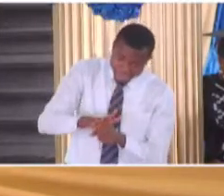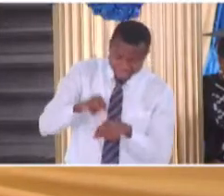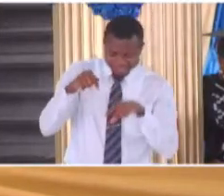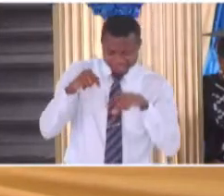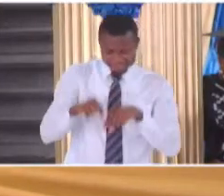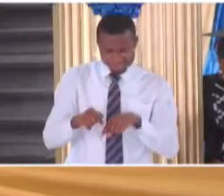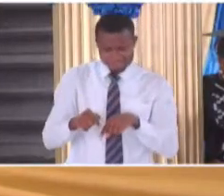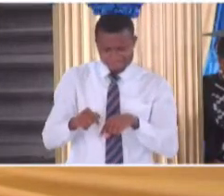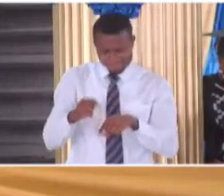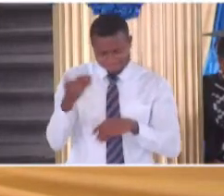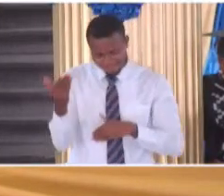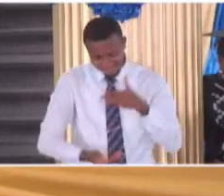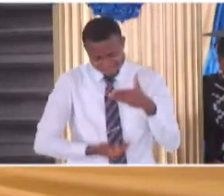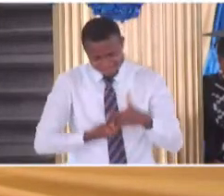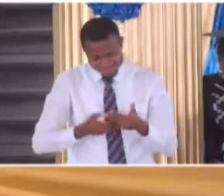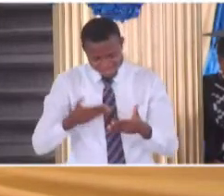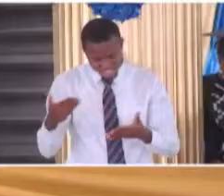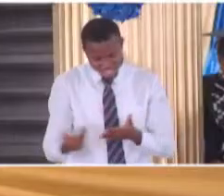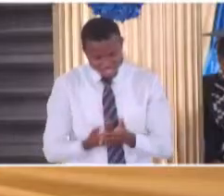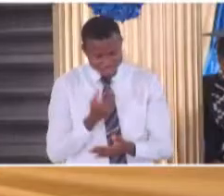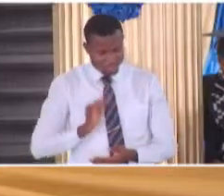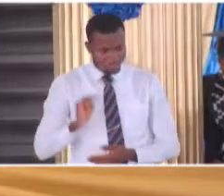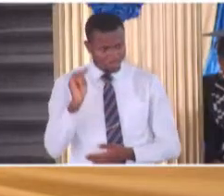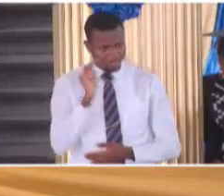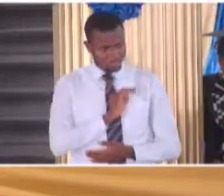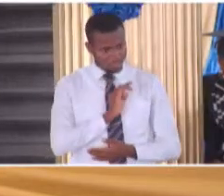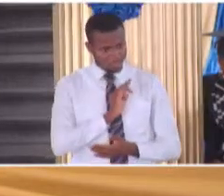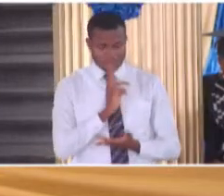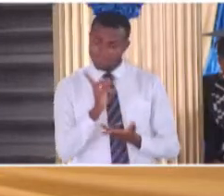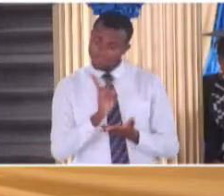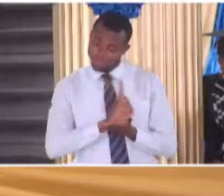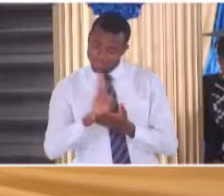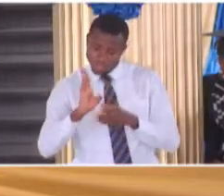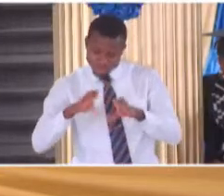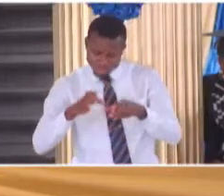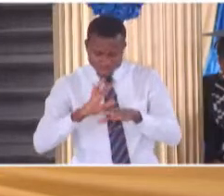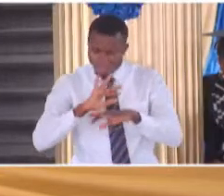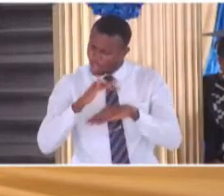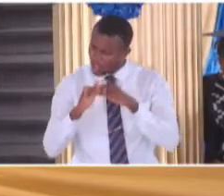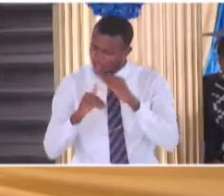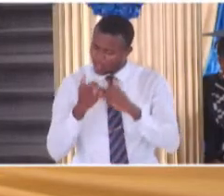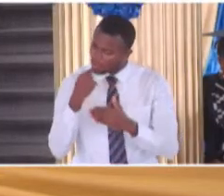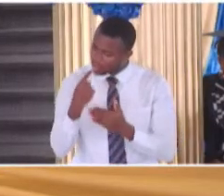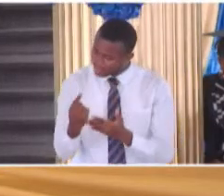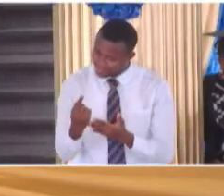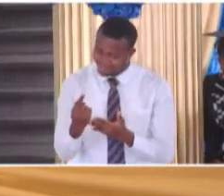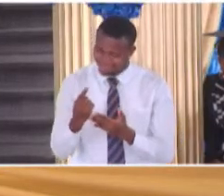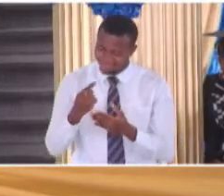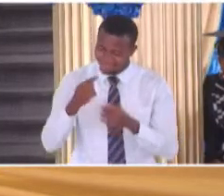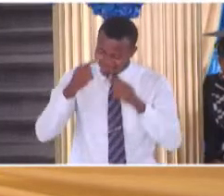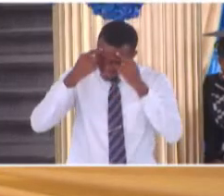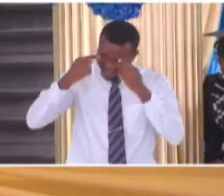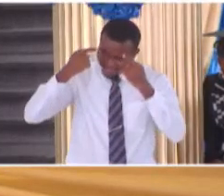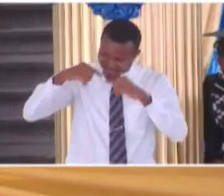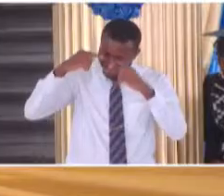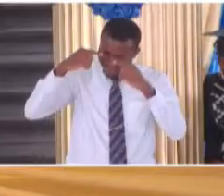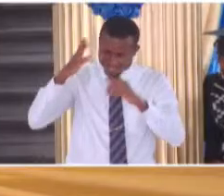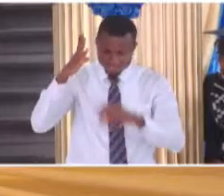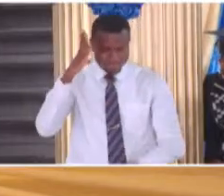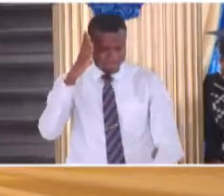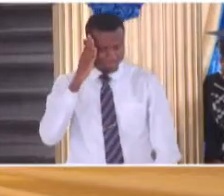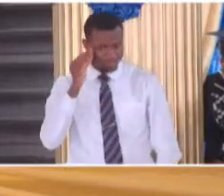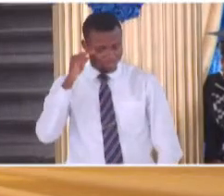newest members of the university community and wish them all a fruitful and positive experience.